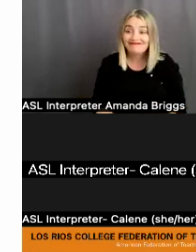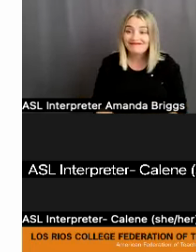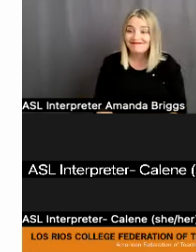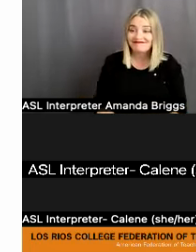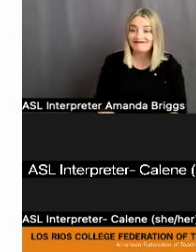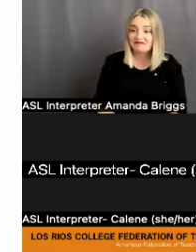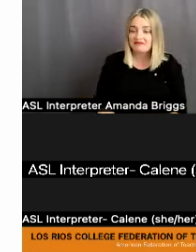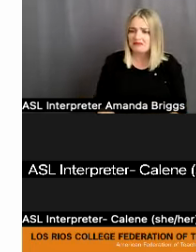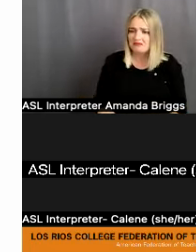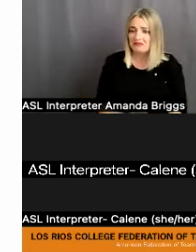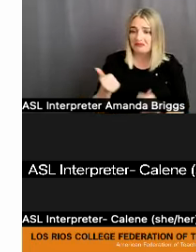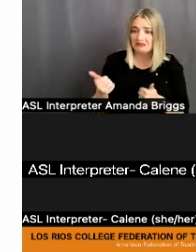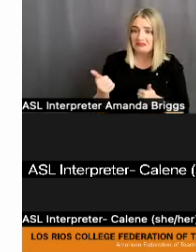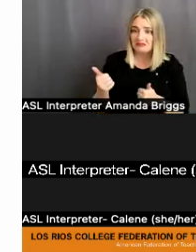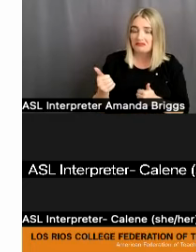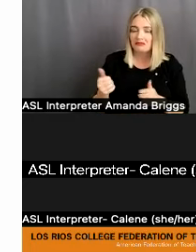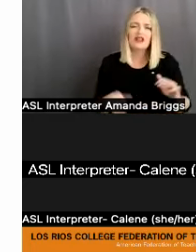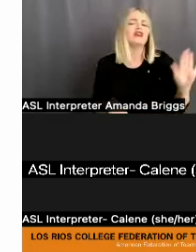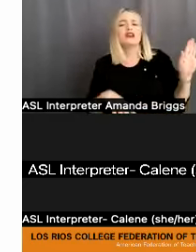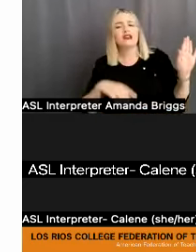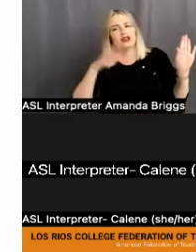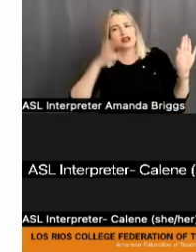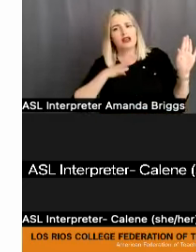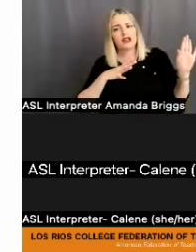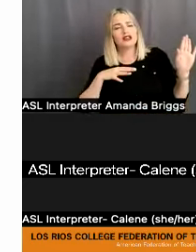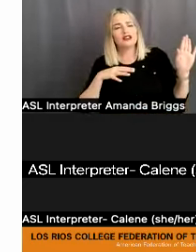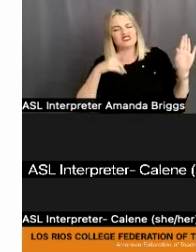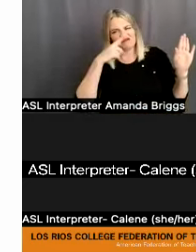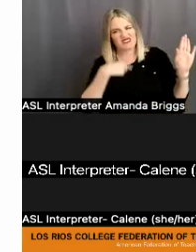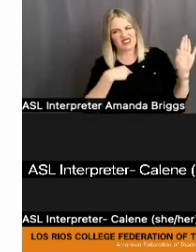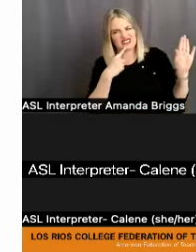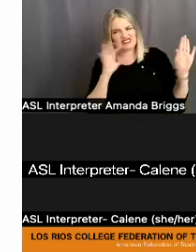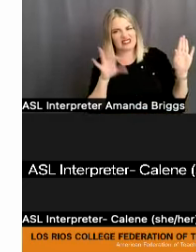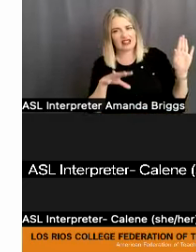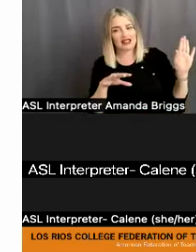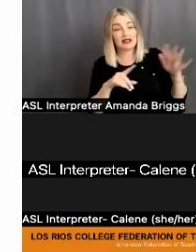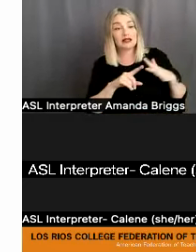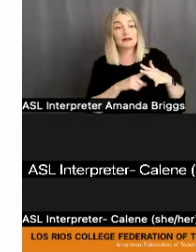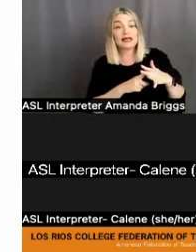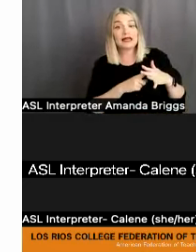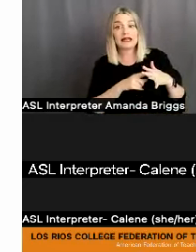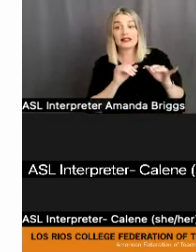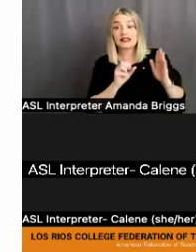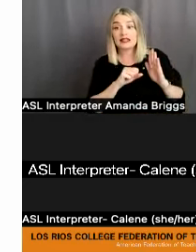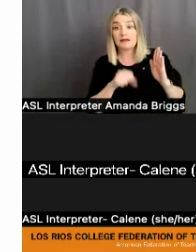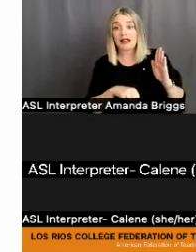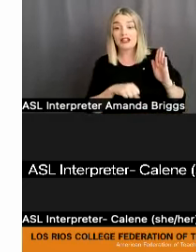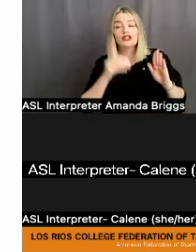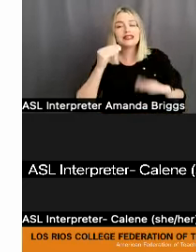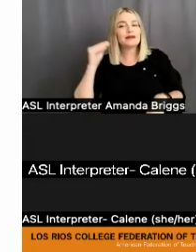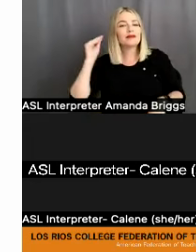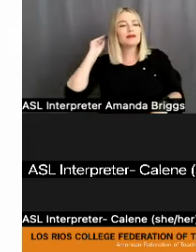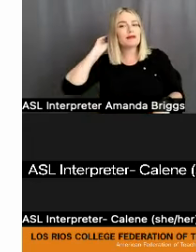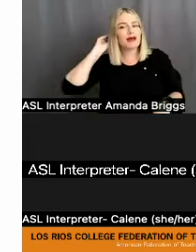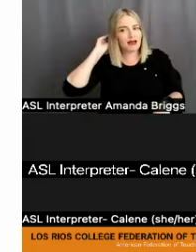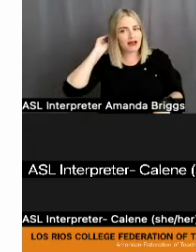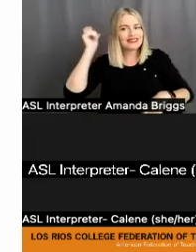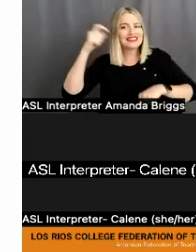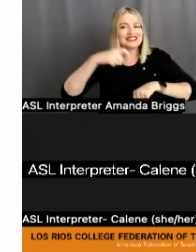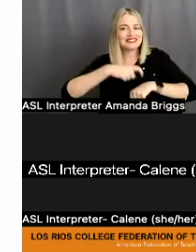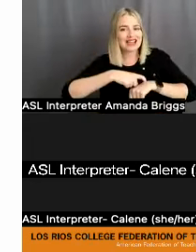Looks like we're okay. Can I just say, Belinda, it's just worth sort of at the beginning of the semester, just keep in mind the timeline